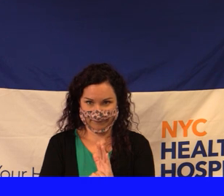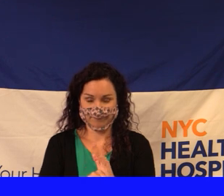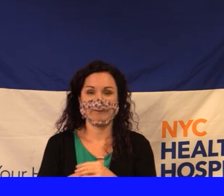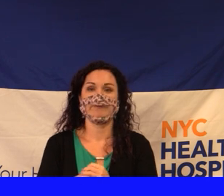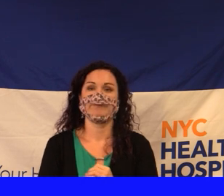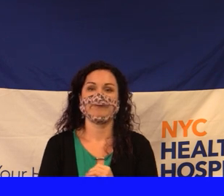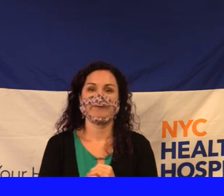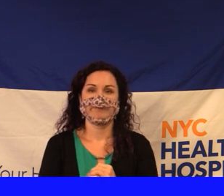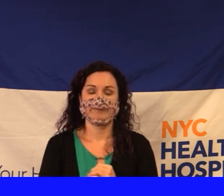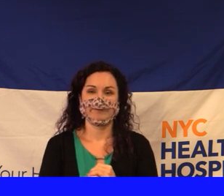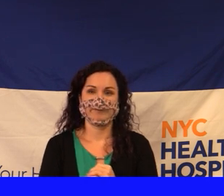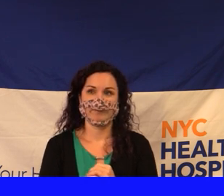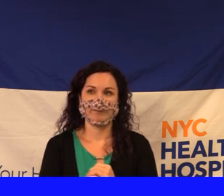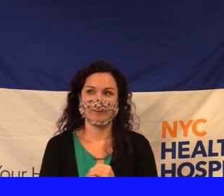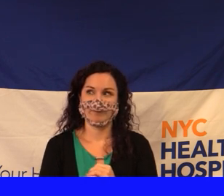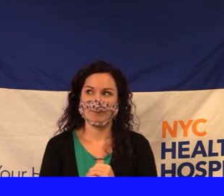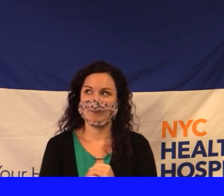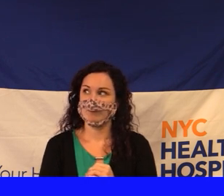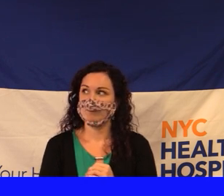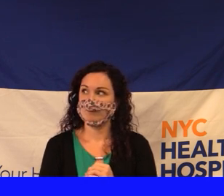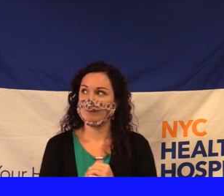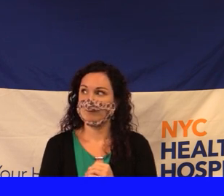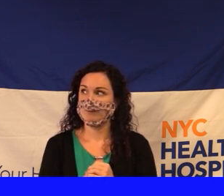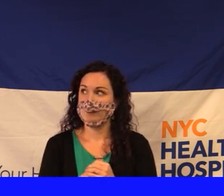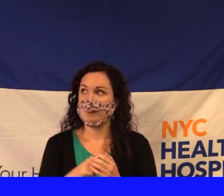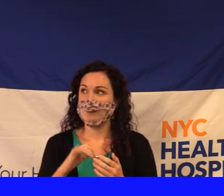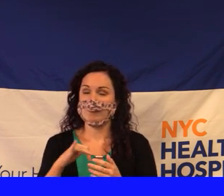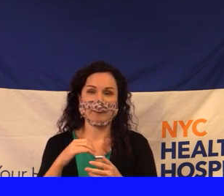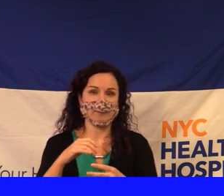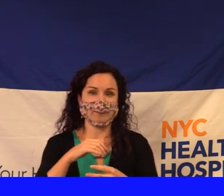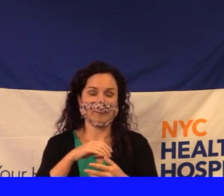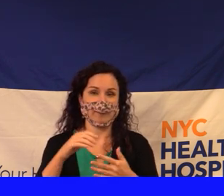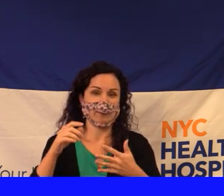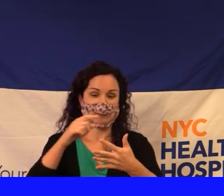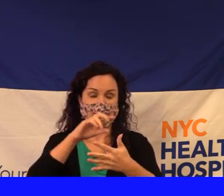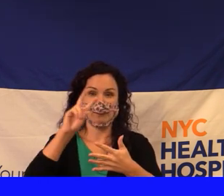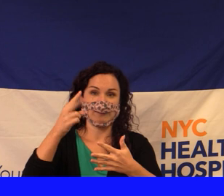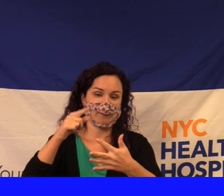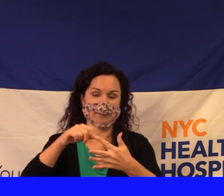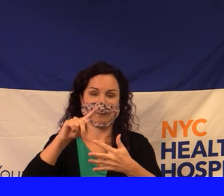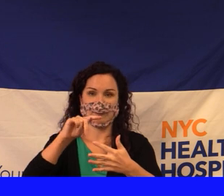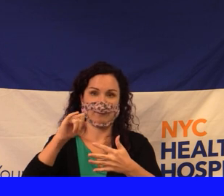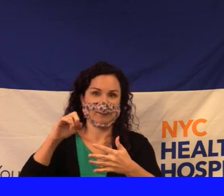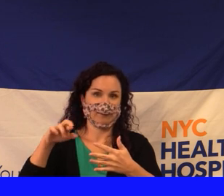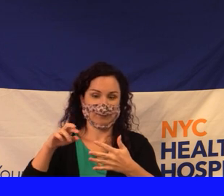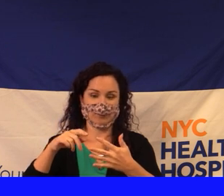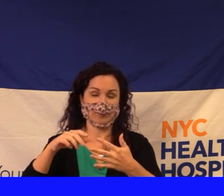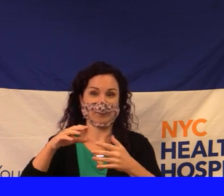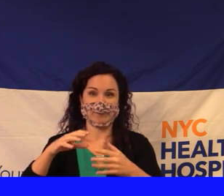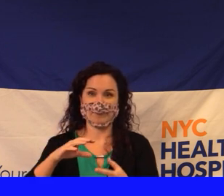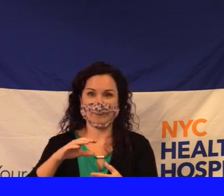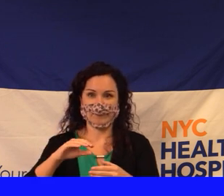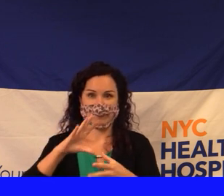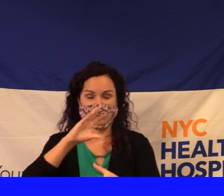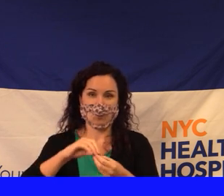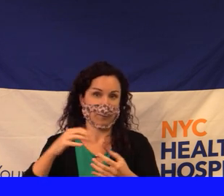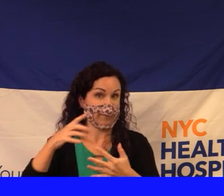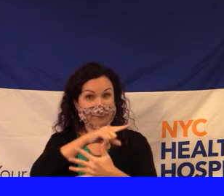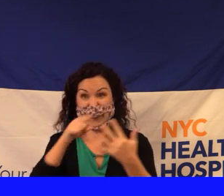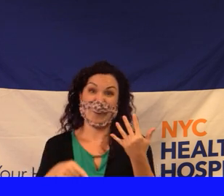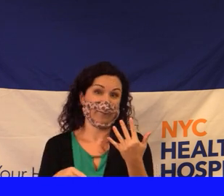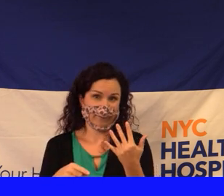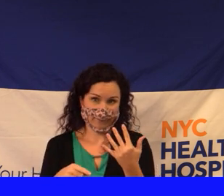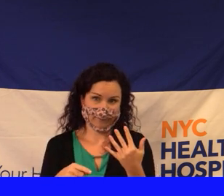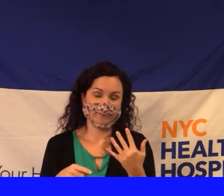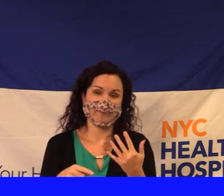And that placed us in tier 2 out of 5 and qualifies us for incentive premium